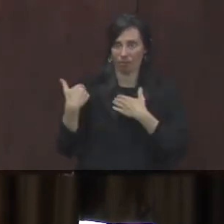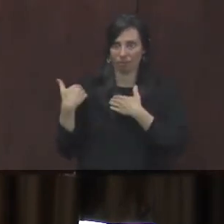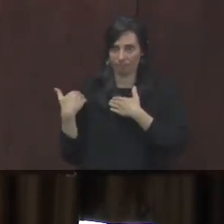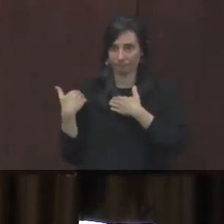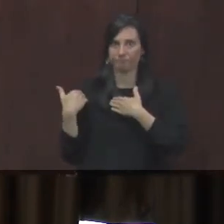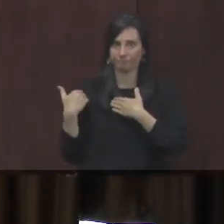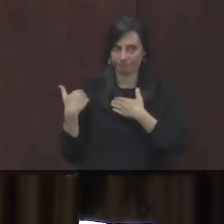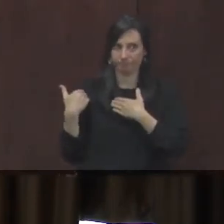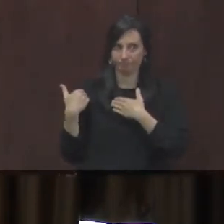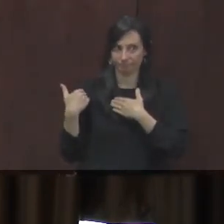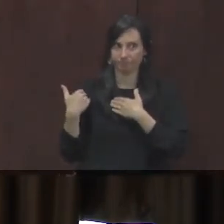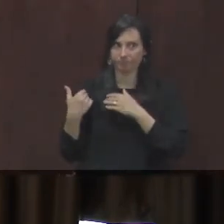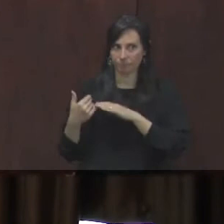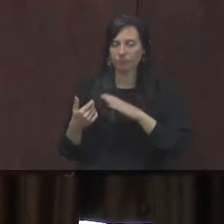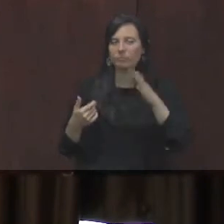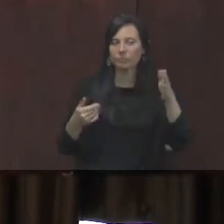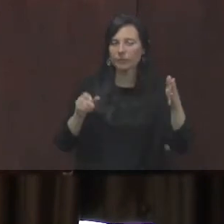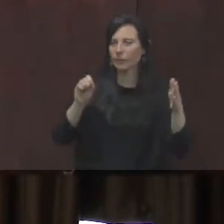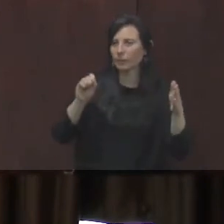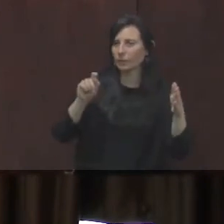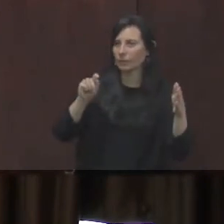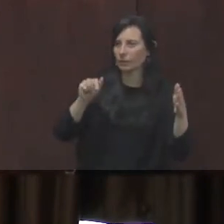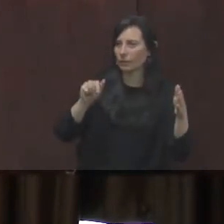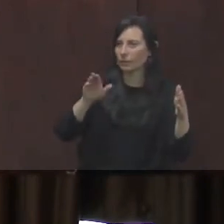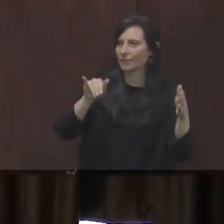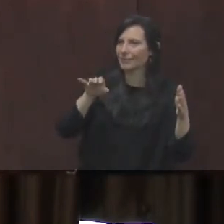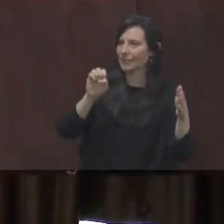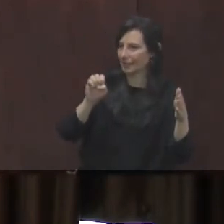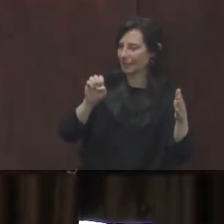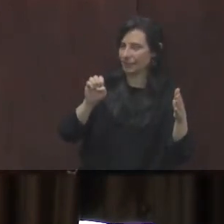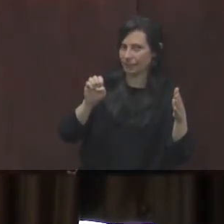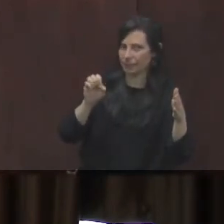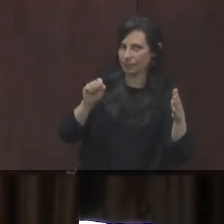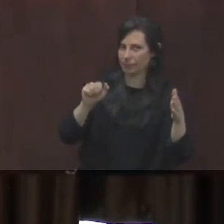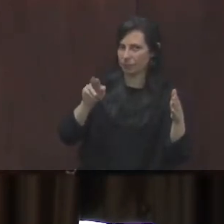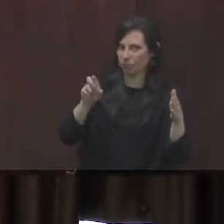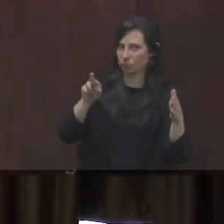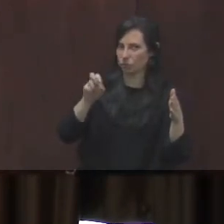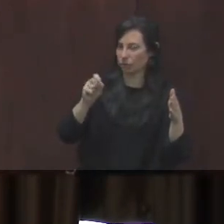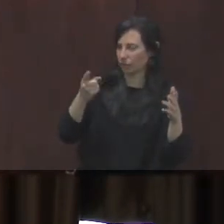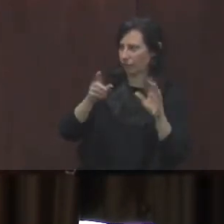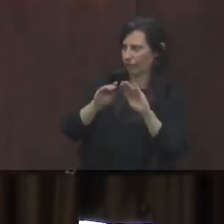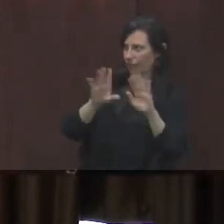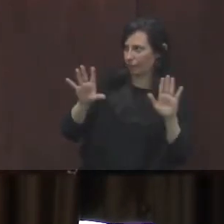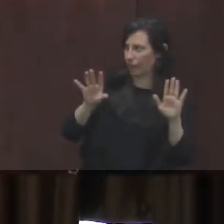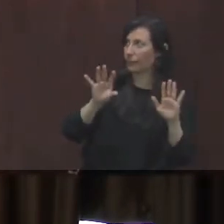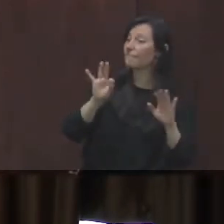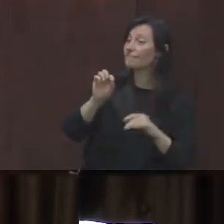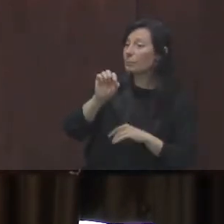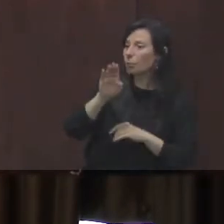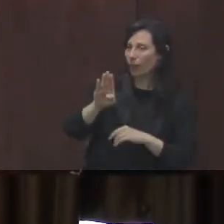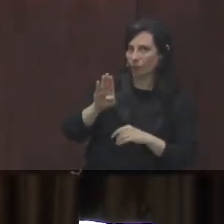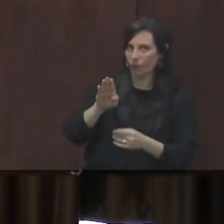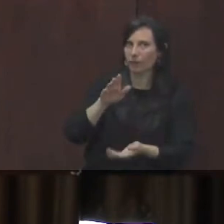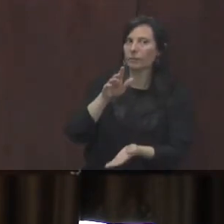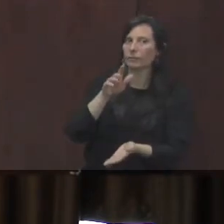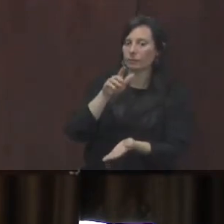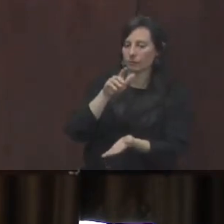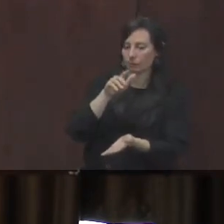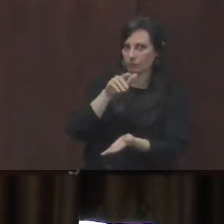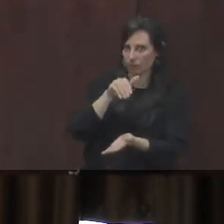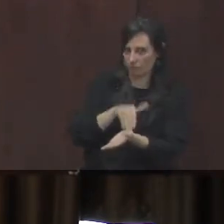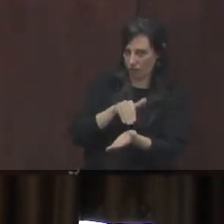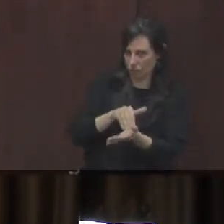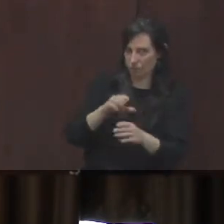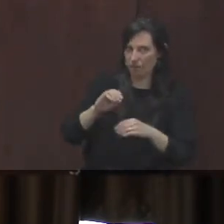And just a point of clarity, by February, the expectation is for the private providers to be completely enrolled and